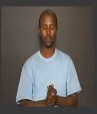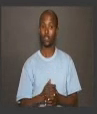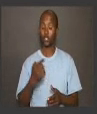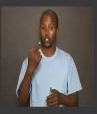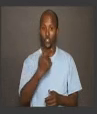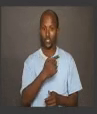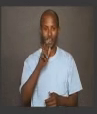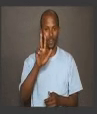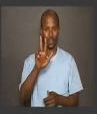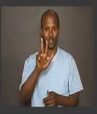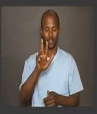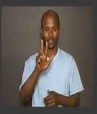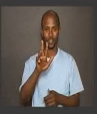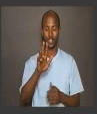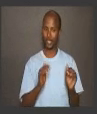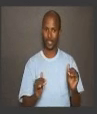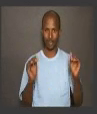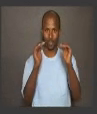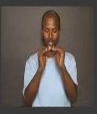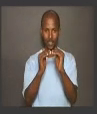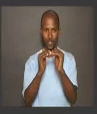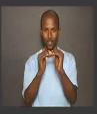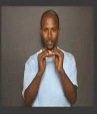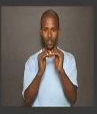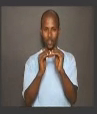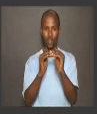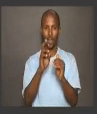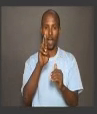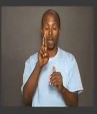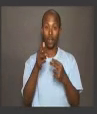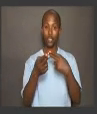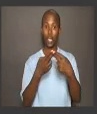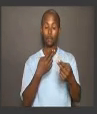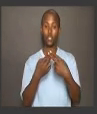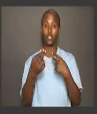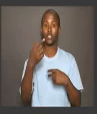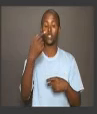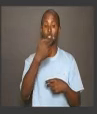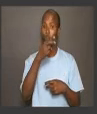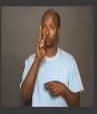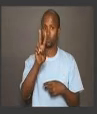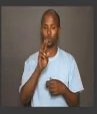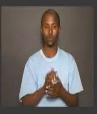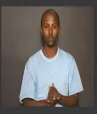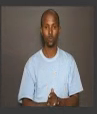G3 equals R times G2.